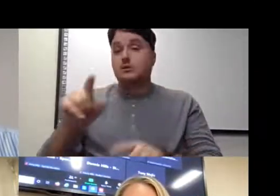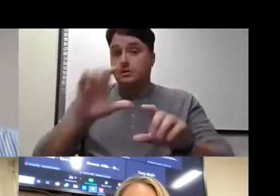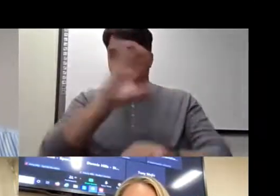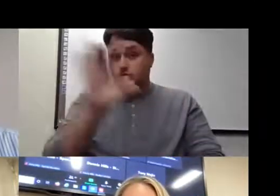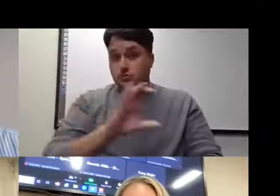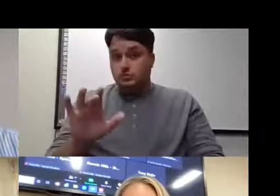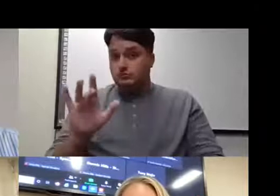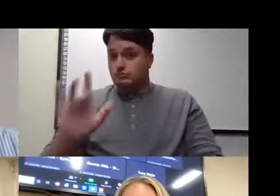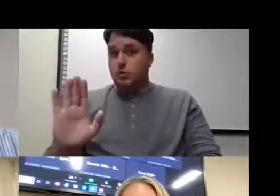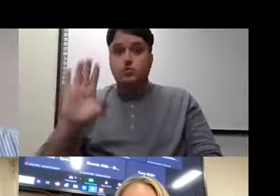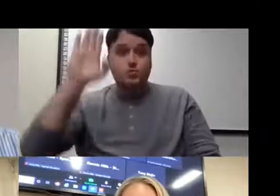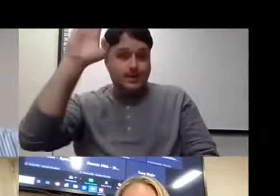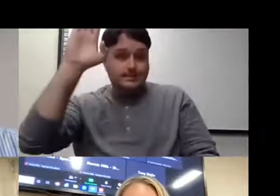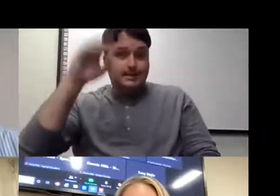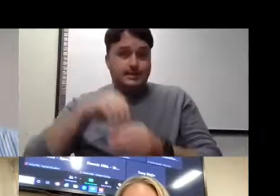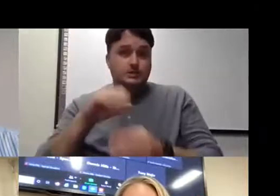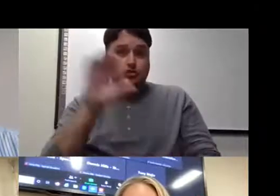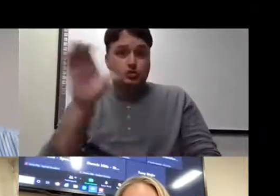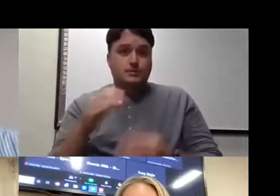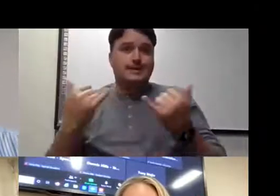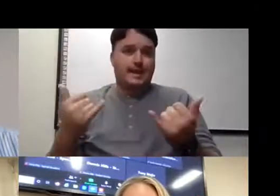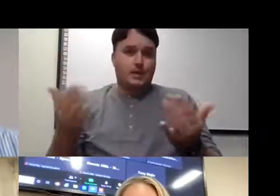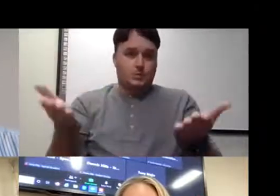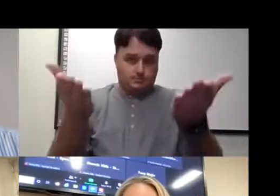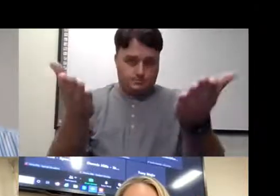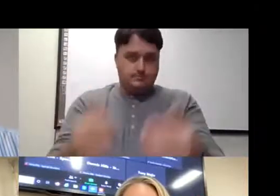hand functionality within Zoom now.